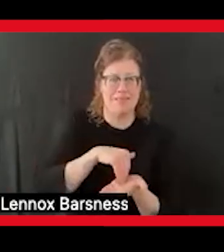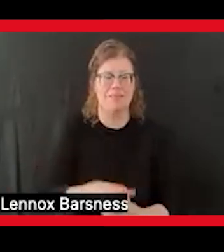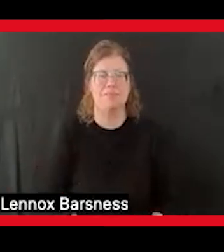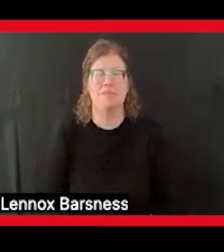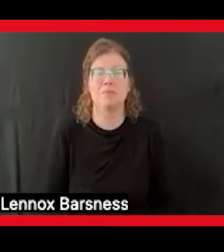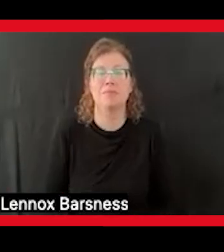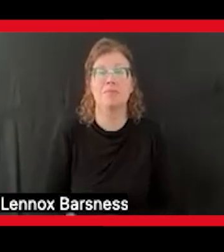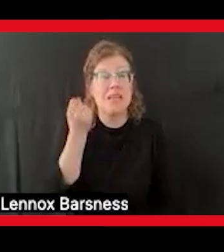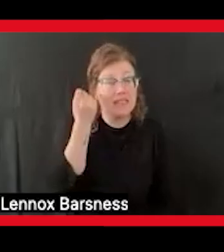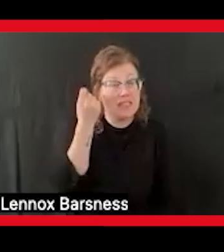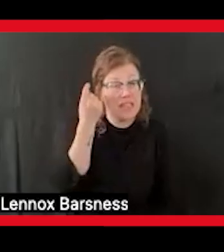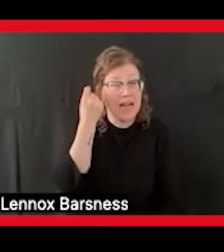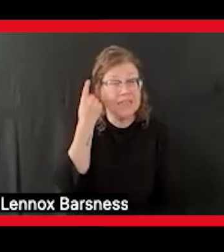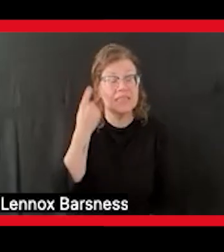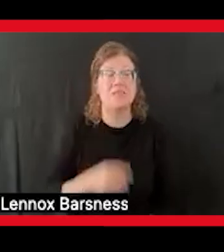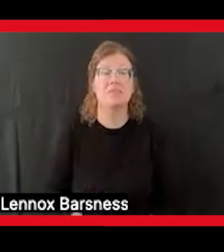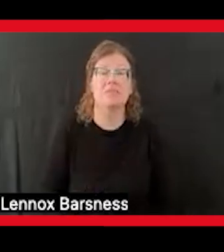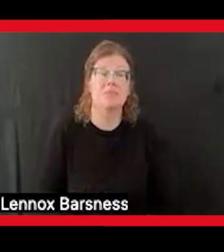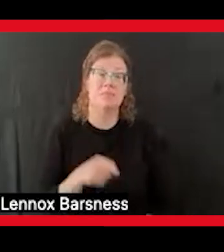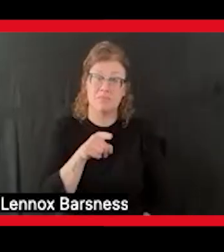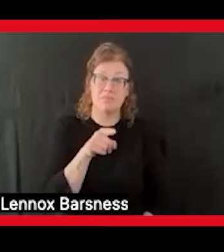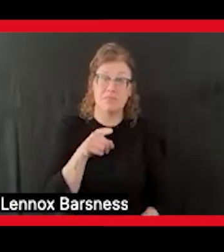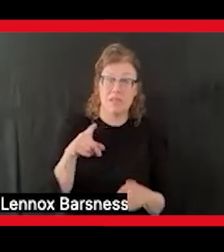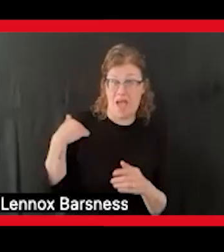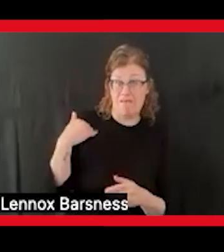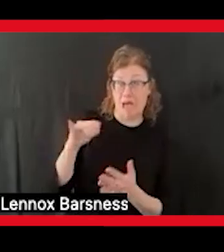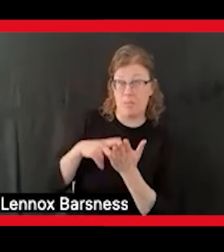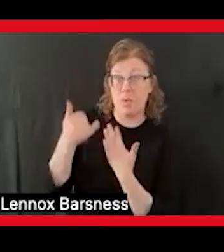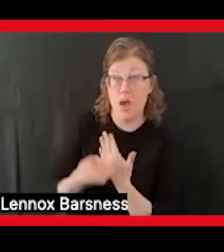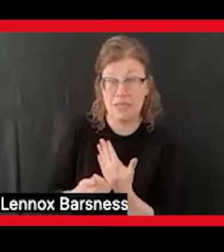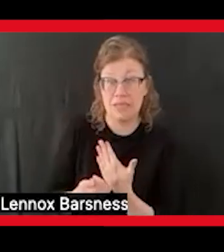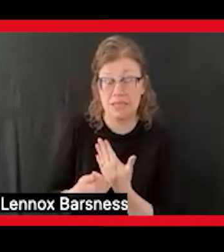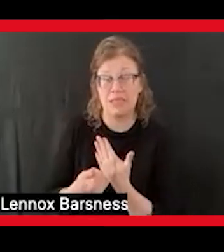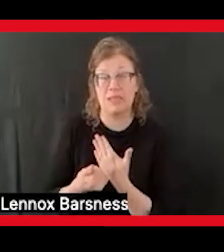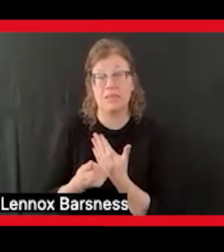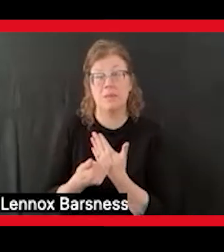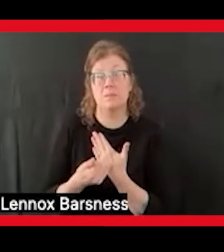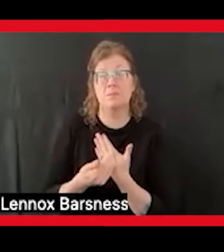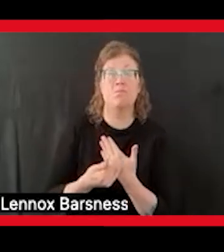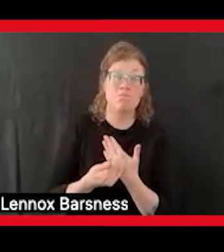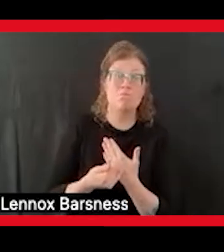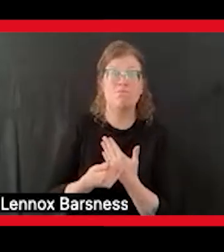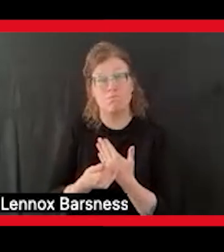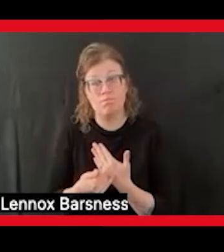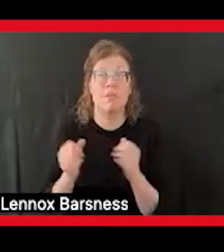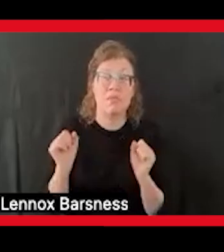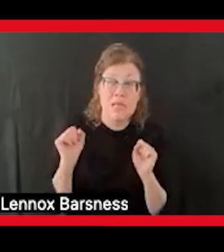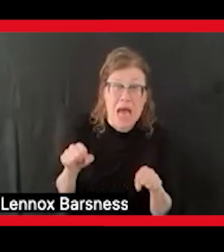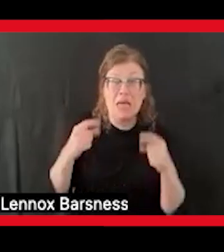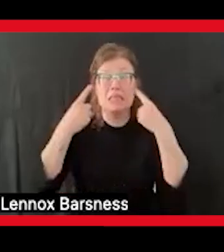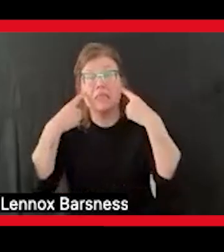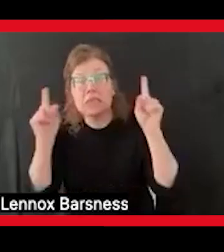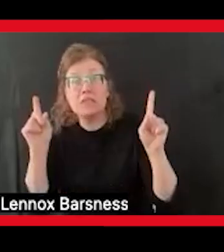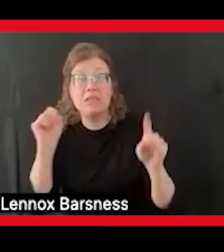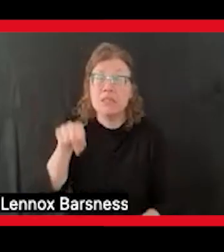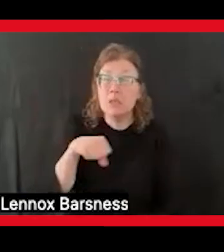adds to your organization's track record, it does not guarantee future success. This program